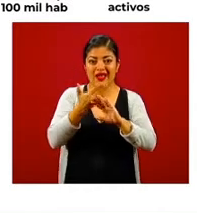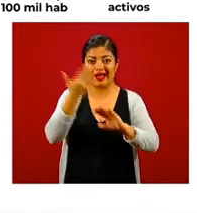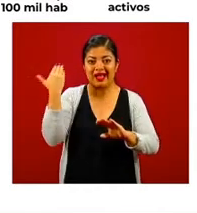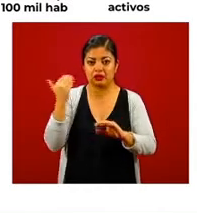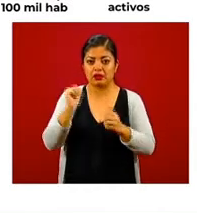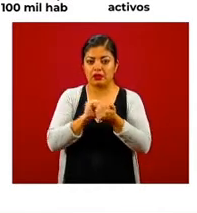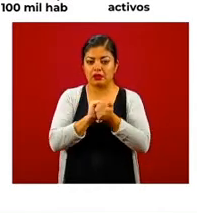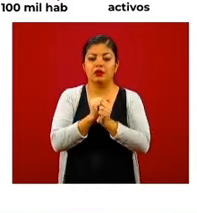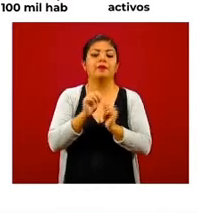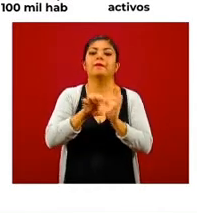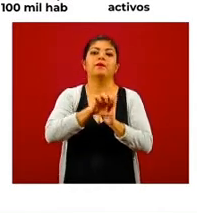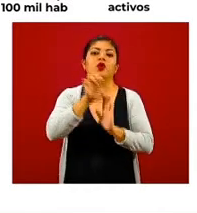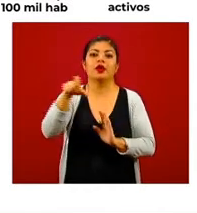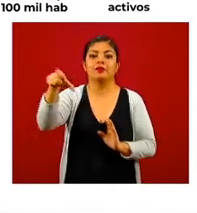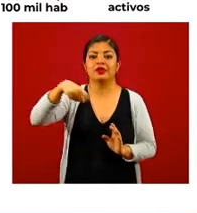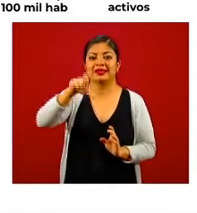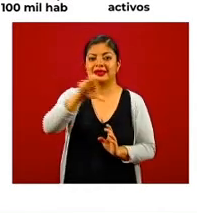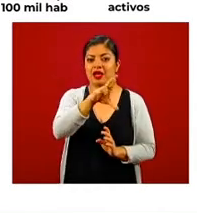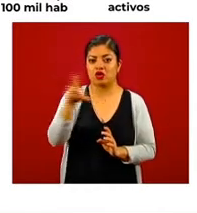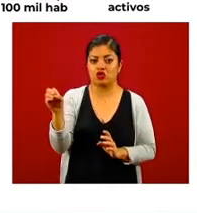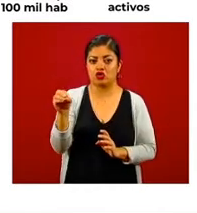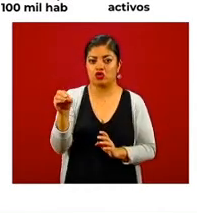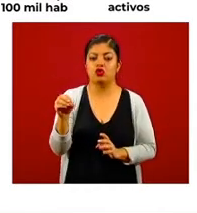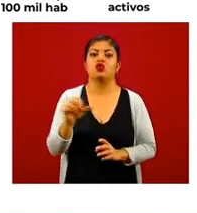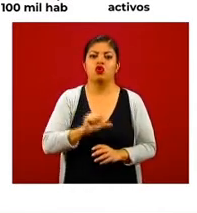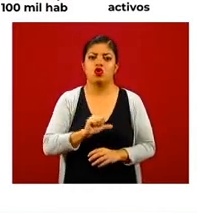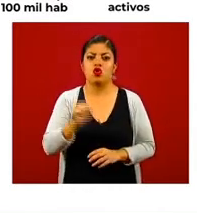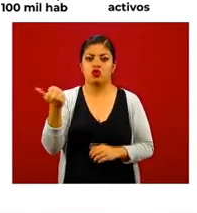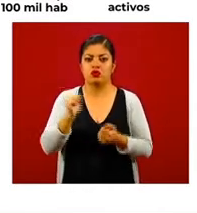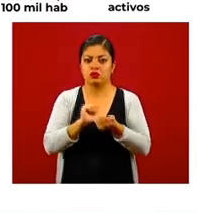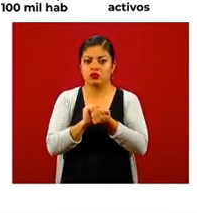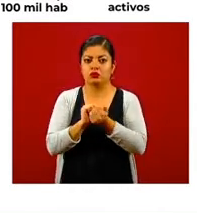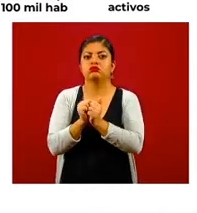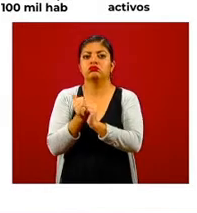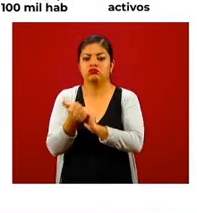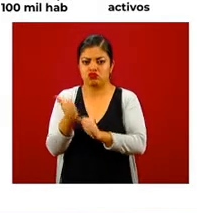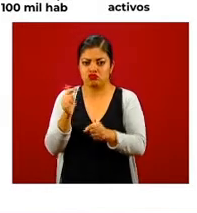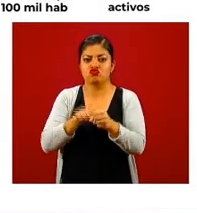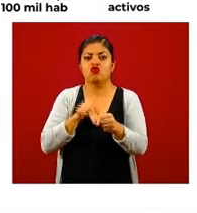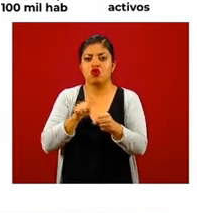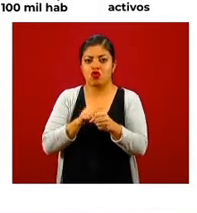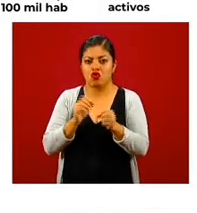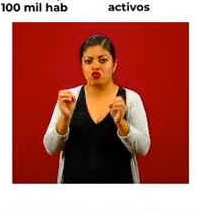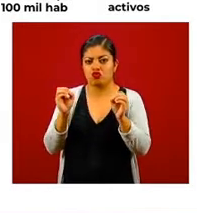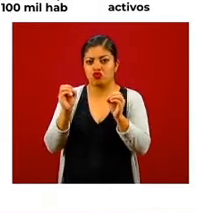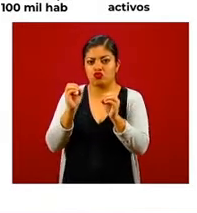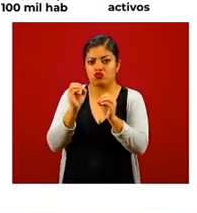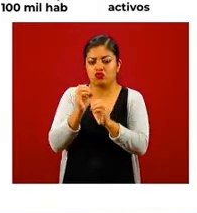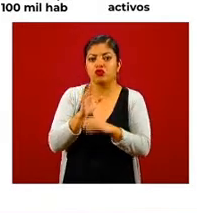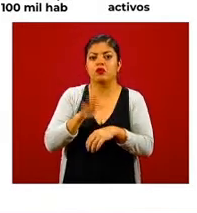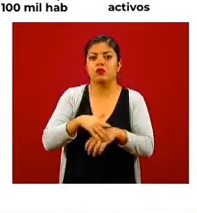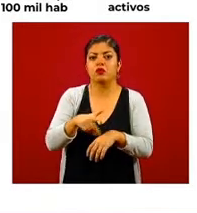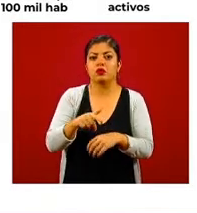per 100,000 inhabitants. And then we can see how in Quintana Roo,